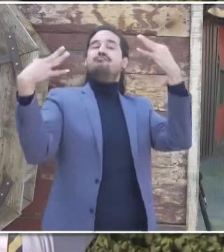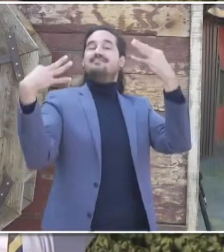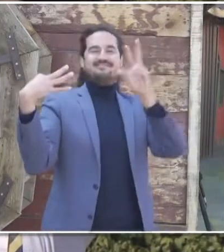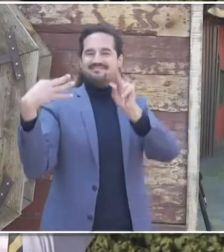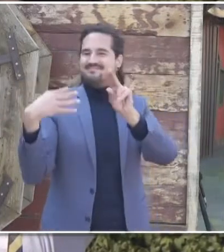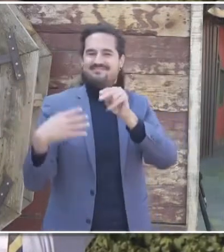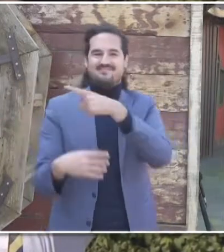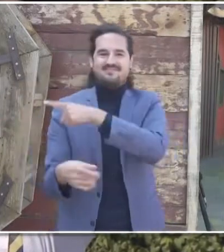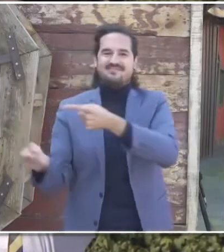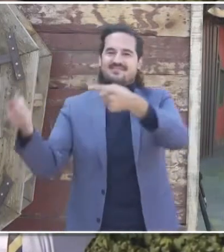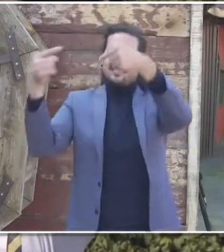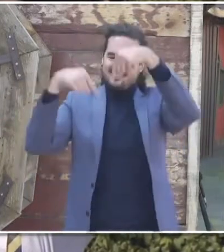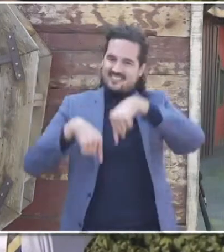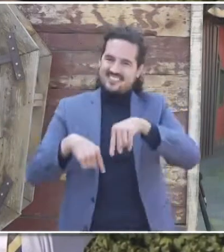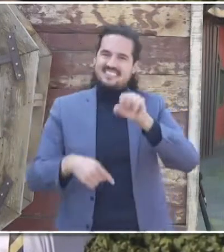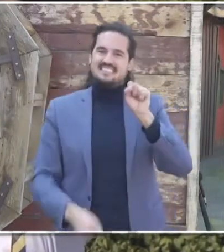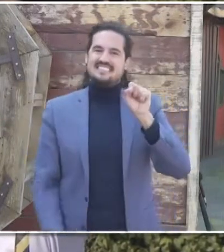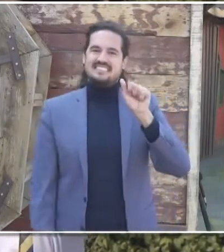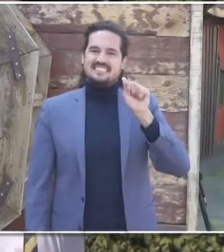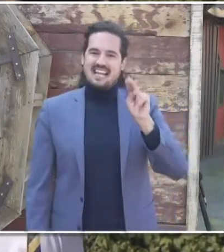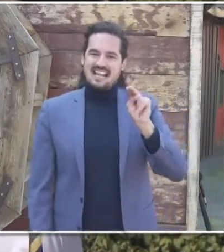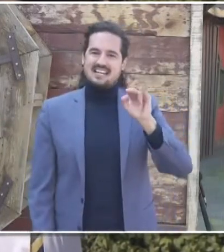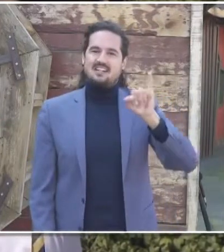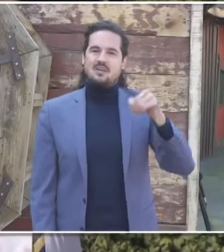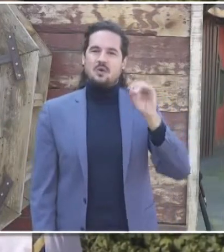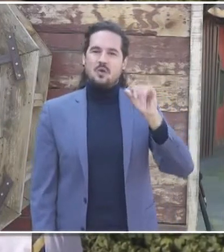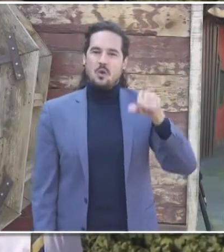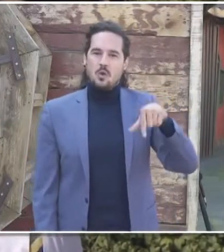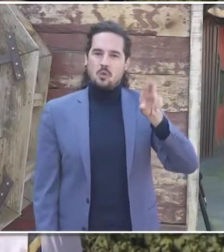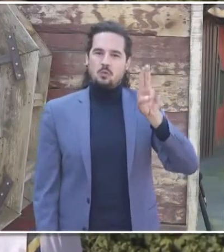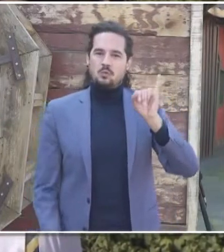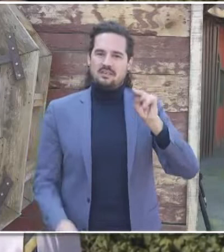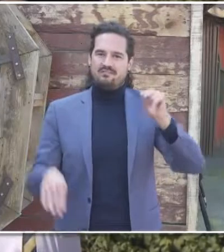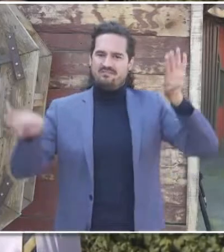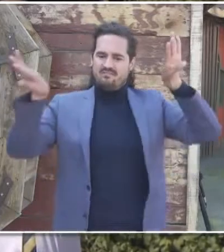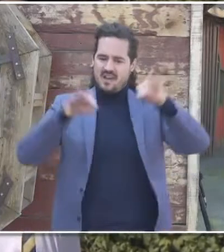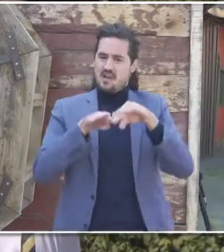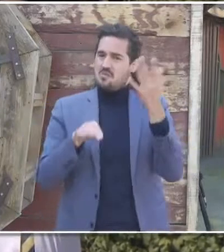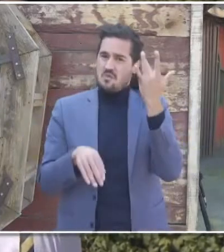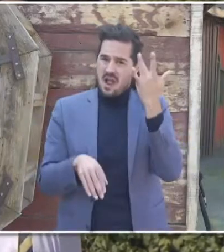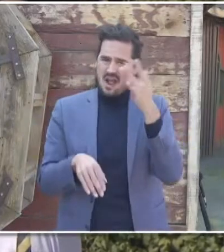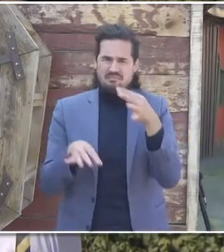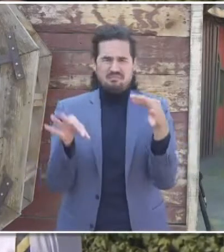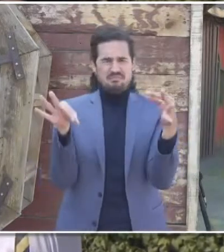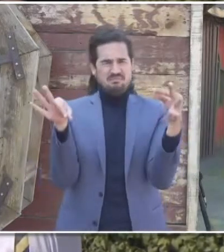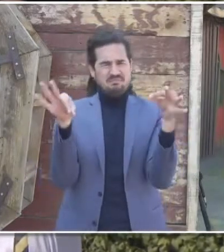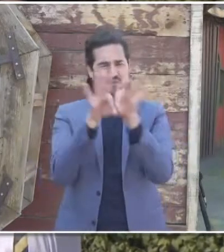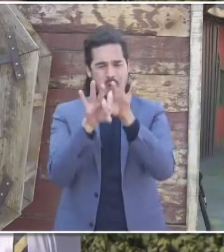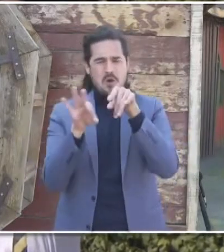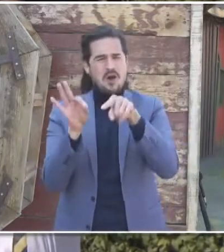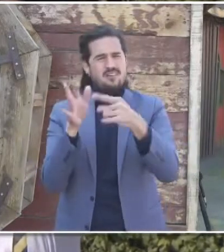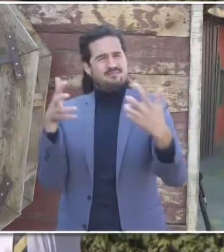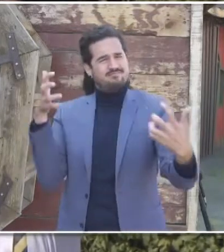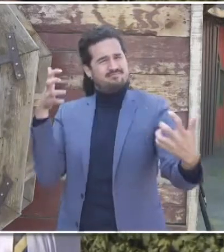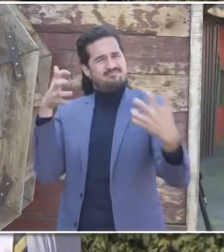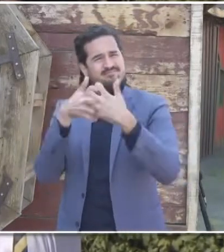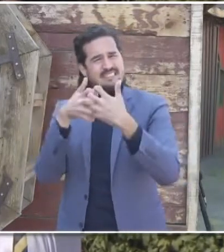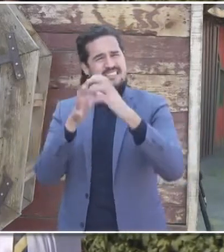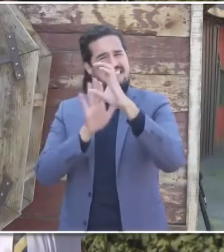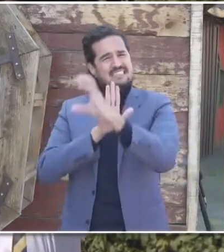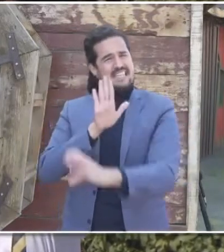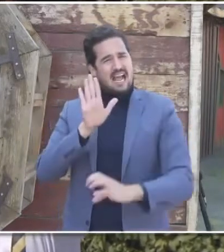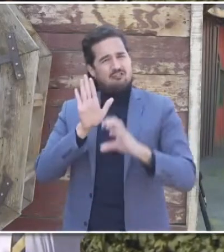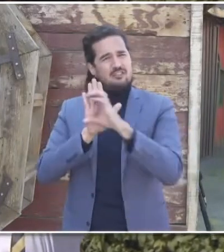of California's character, its ability, and its tenacious desire to do better. And our